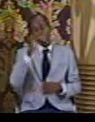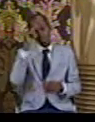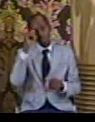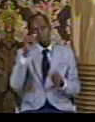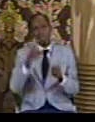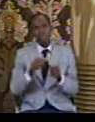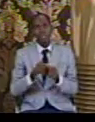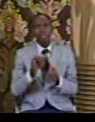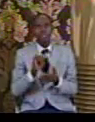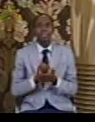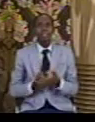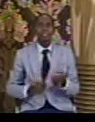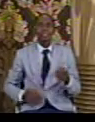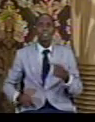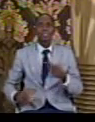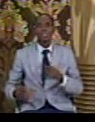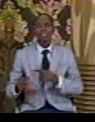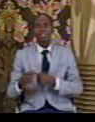day. Oh, that